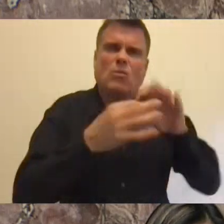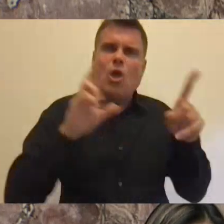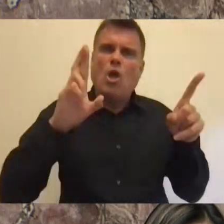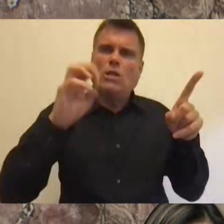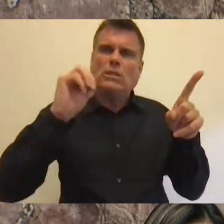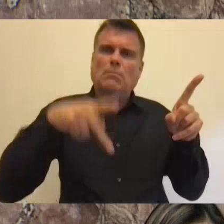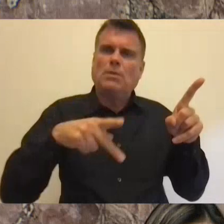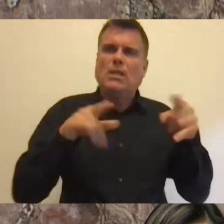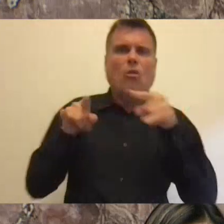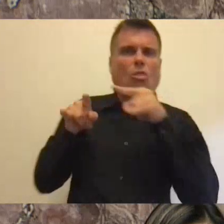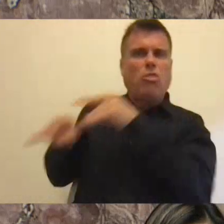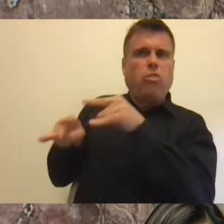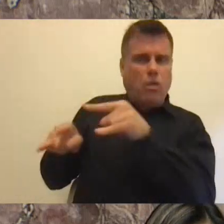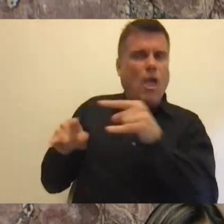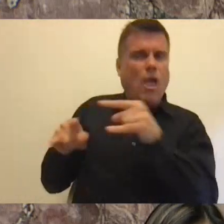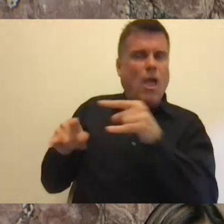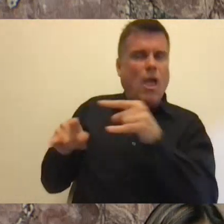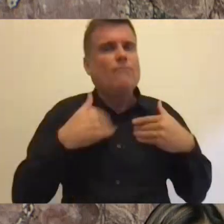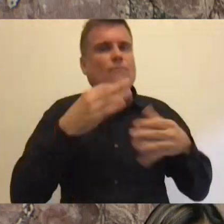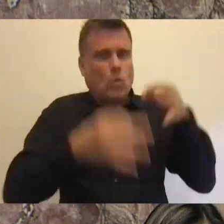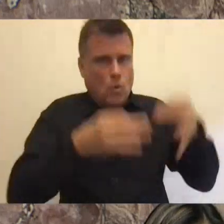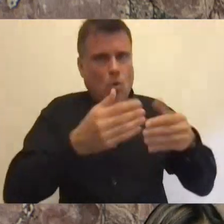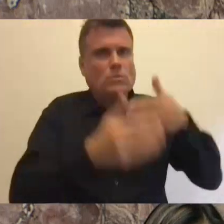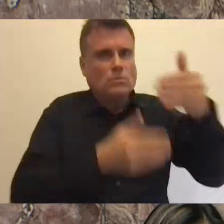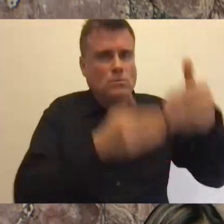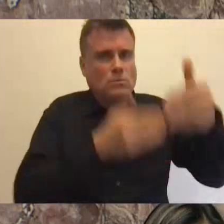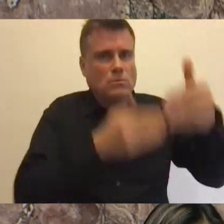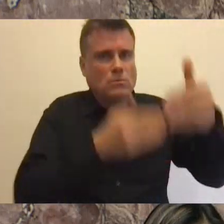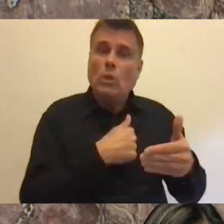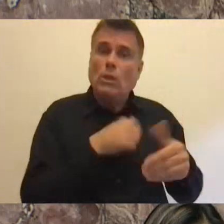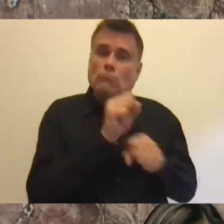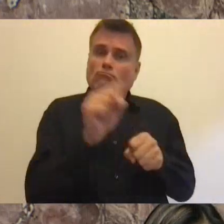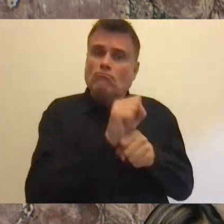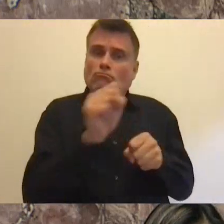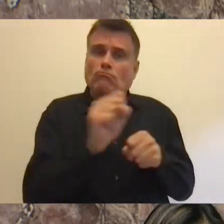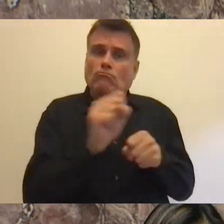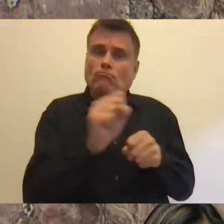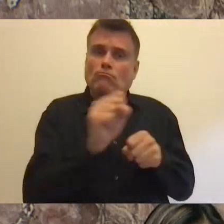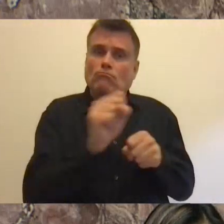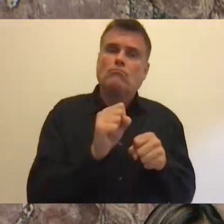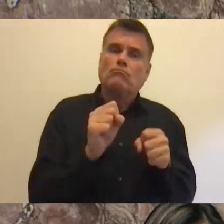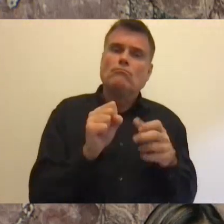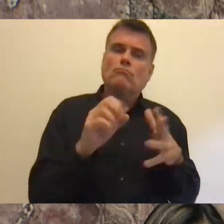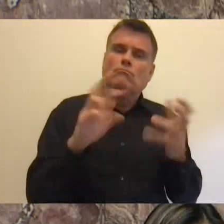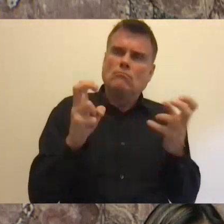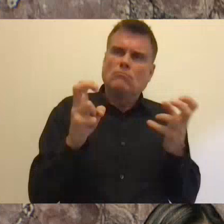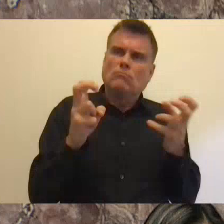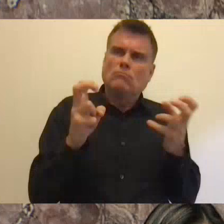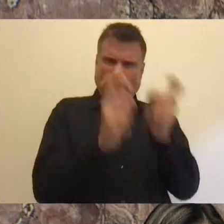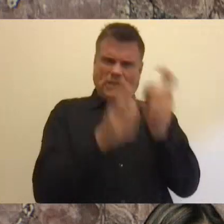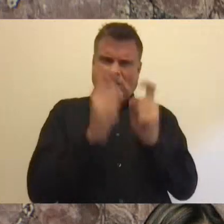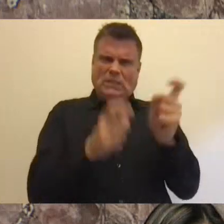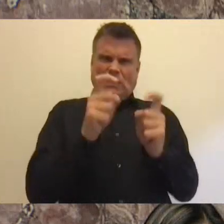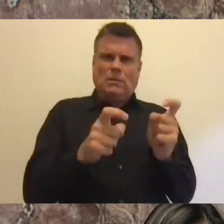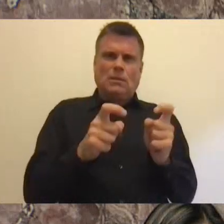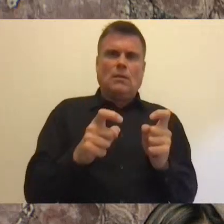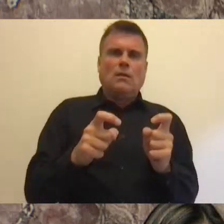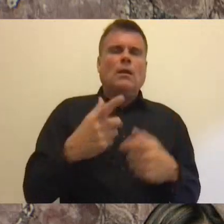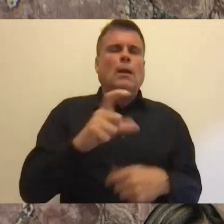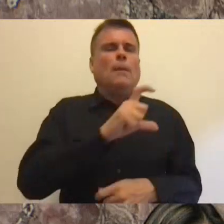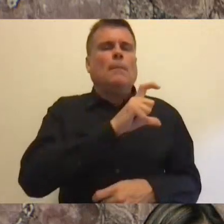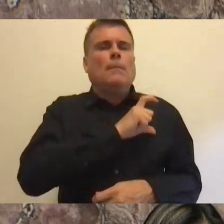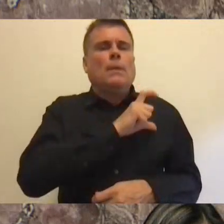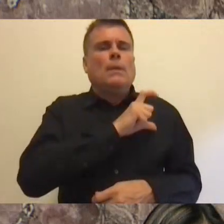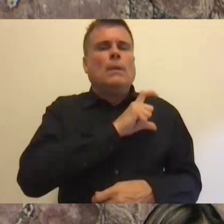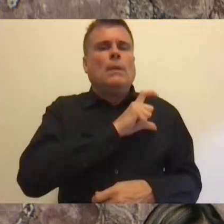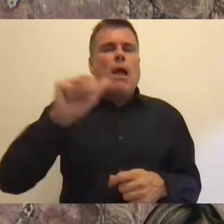in terms of the reform of the Police Act is to deal with these kinds of things, to extend accountability and